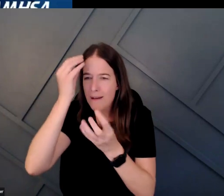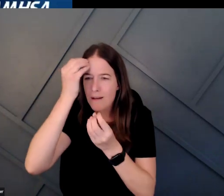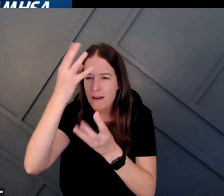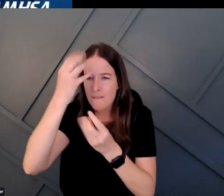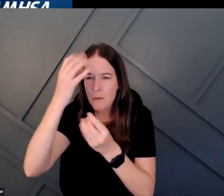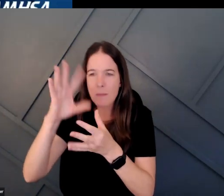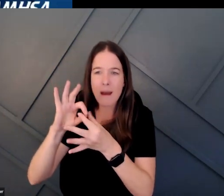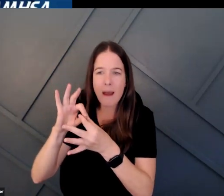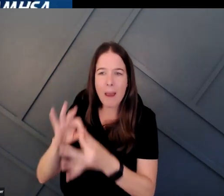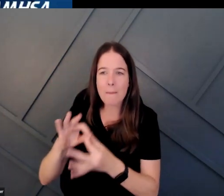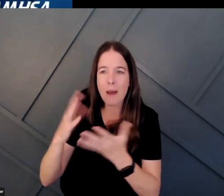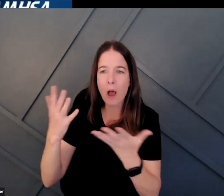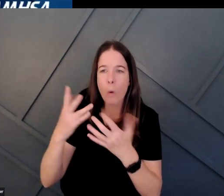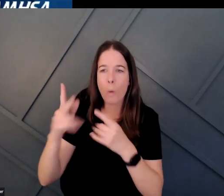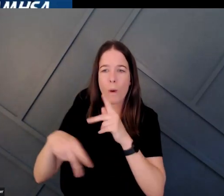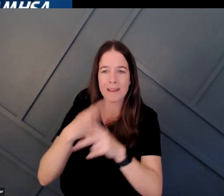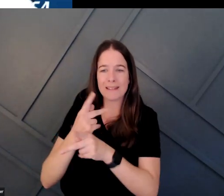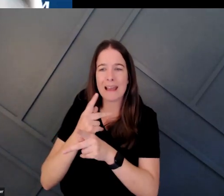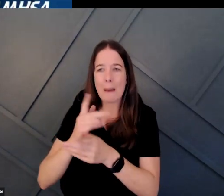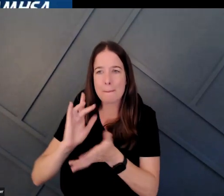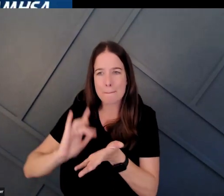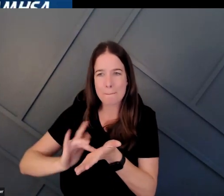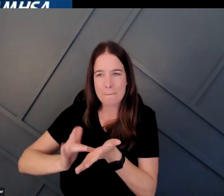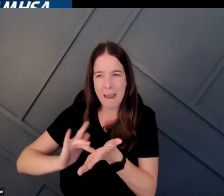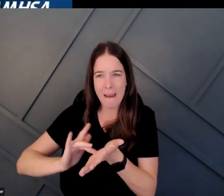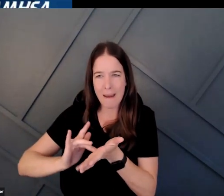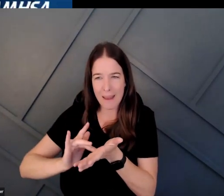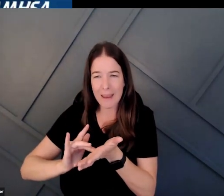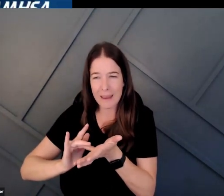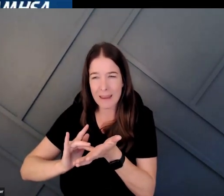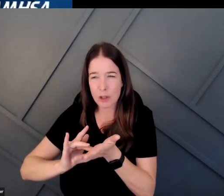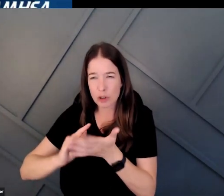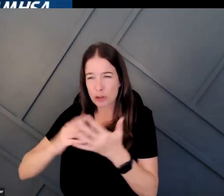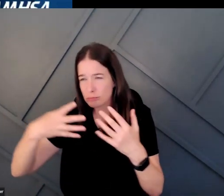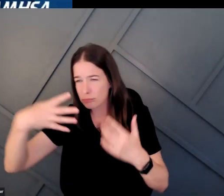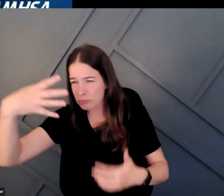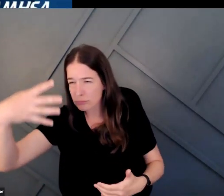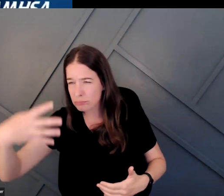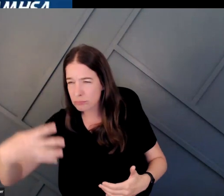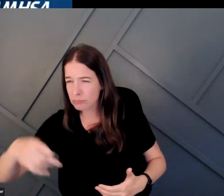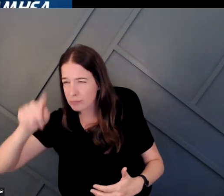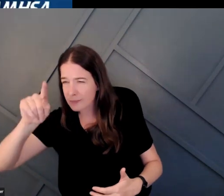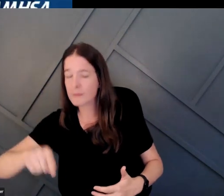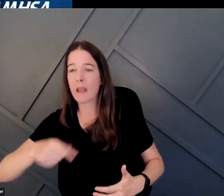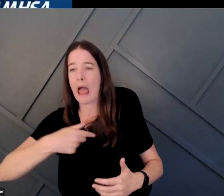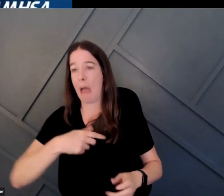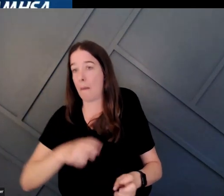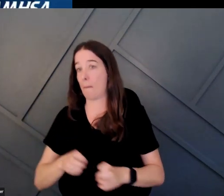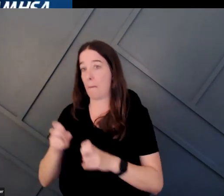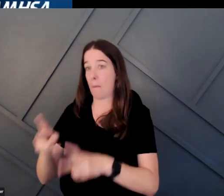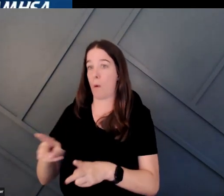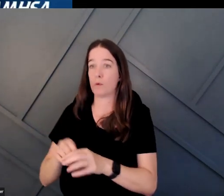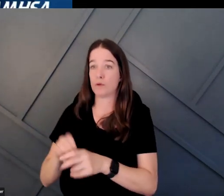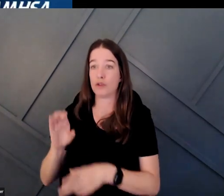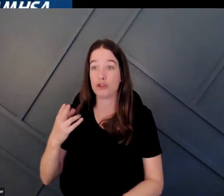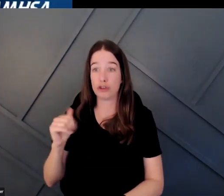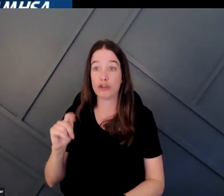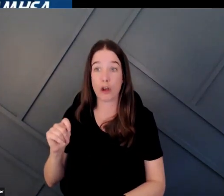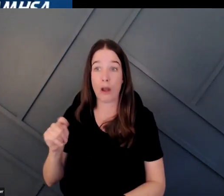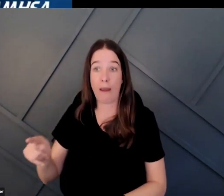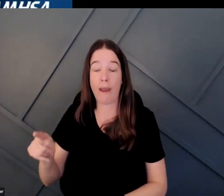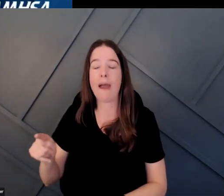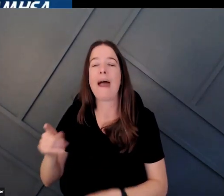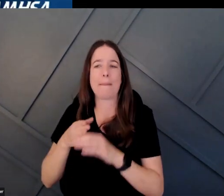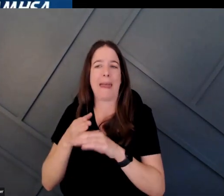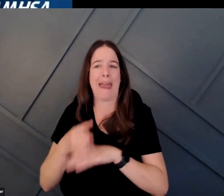And I have dropped this in the chat, but it is also something we'll follow up with in this meeting. We hope to share some links to some of